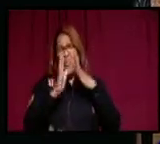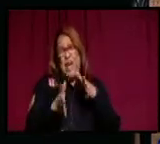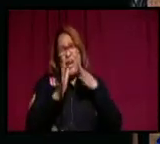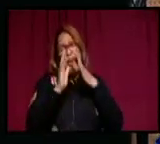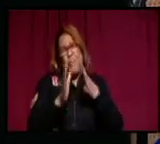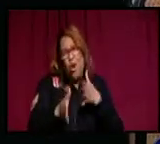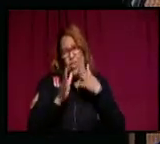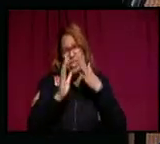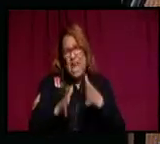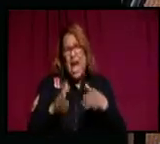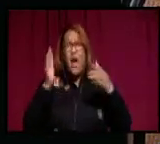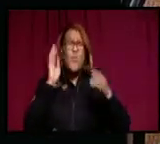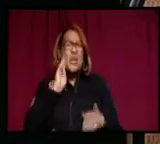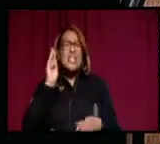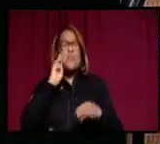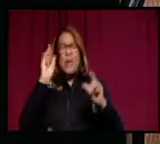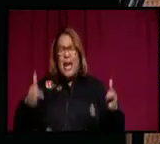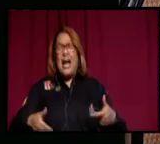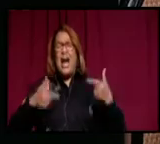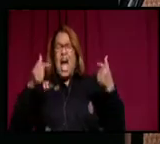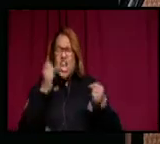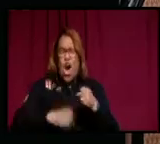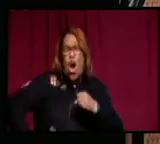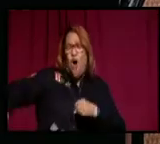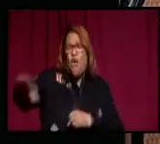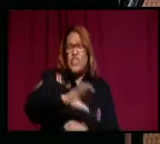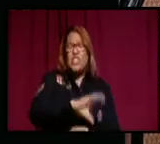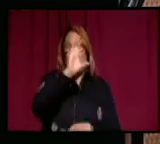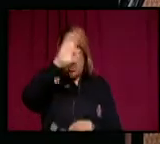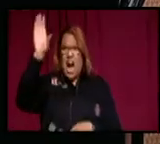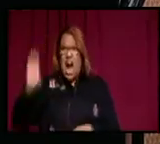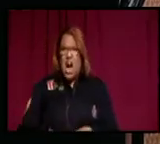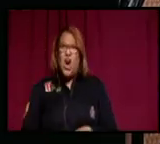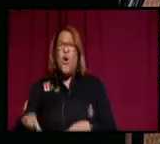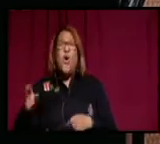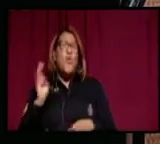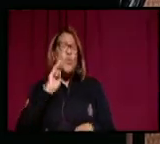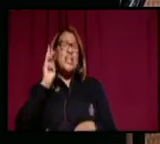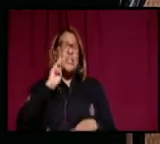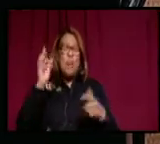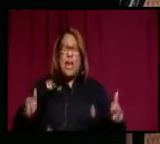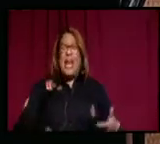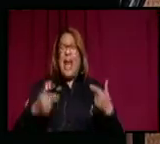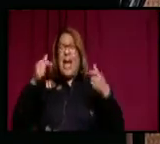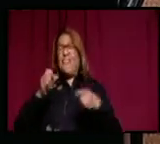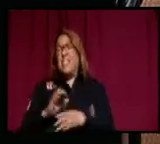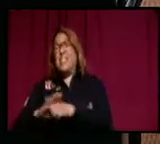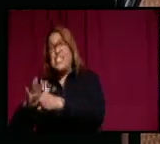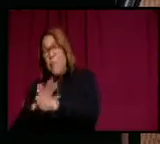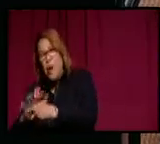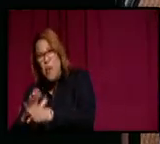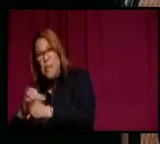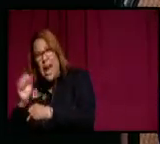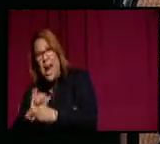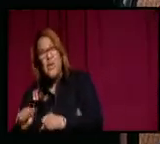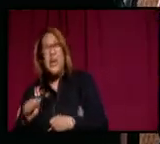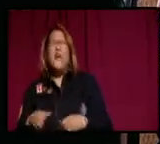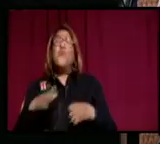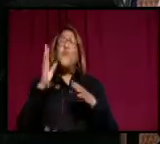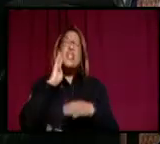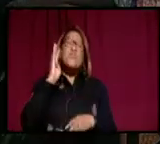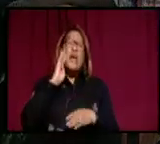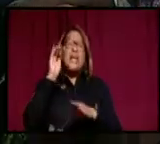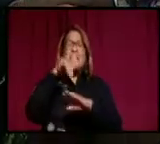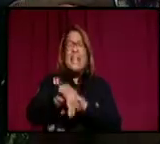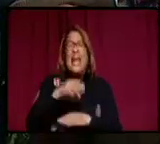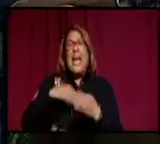We speak life over Chicago. We speak life in the suburbs. We speak it on tonight in